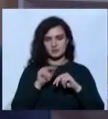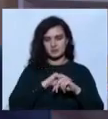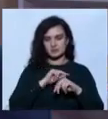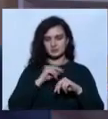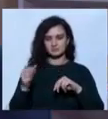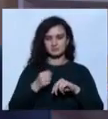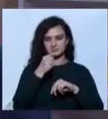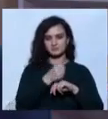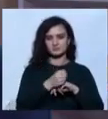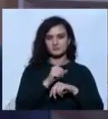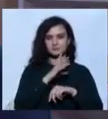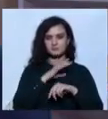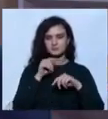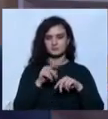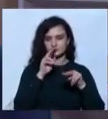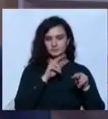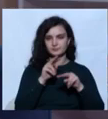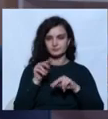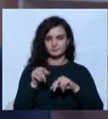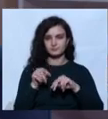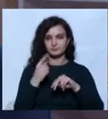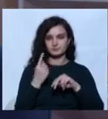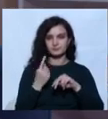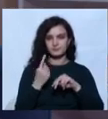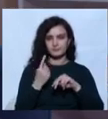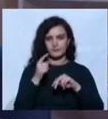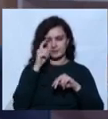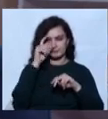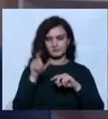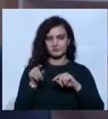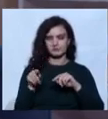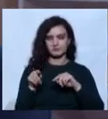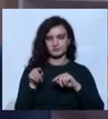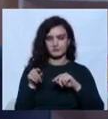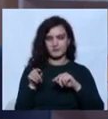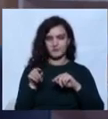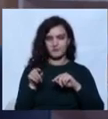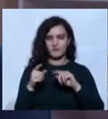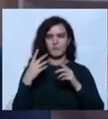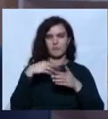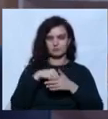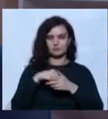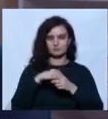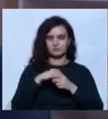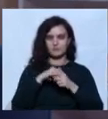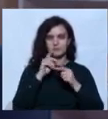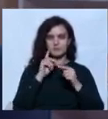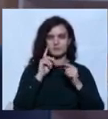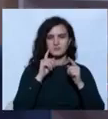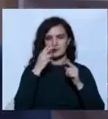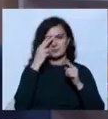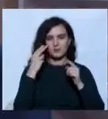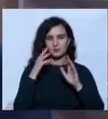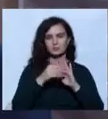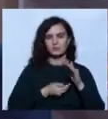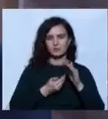Jim to be on the lookout for a one-legged man, which is what involves the young Jim in the pirate